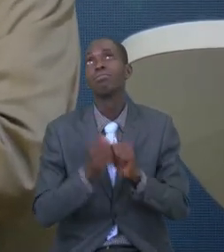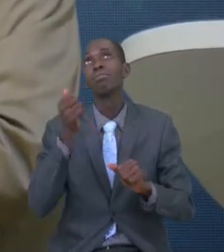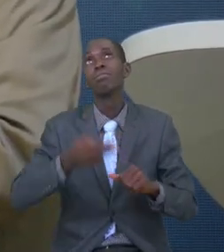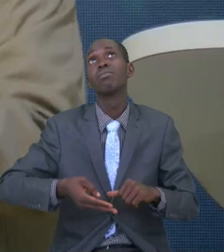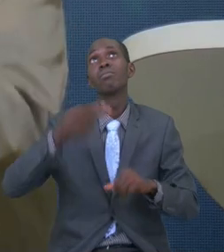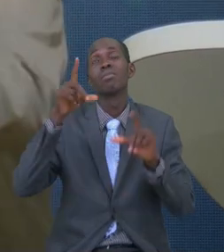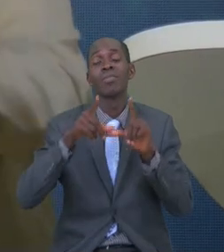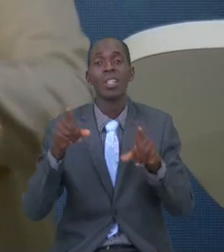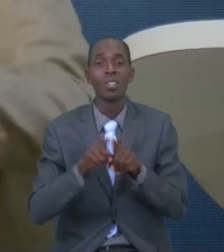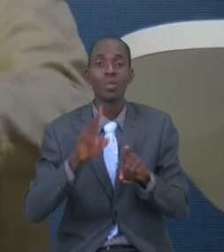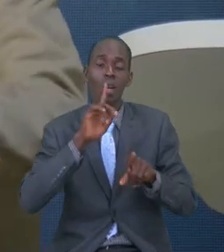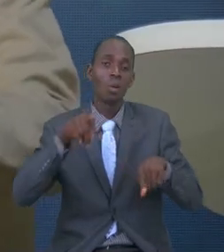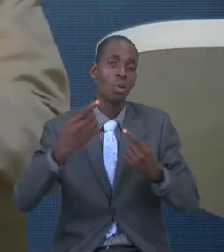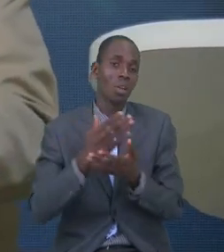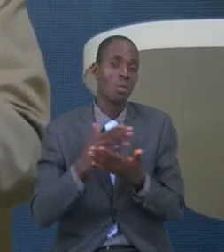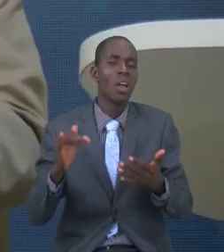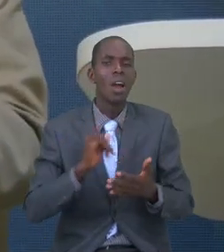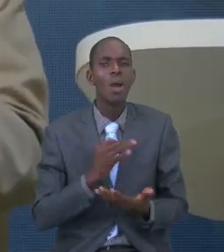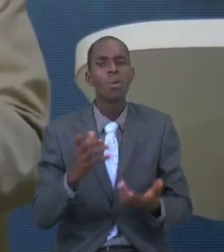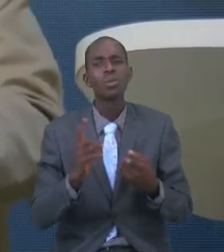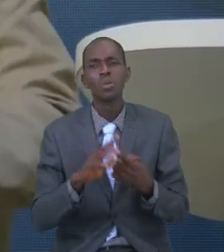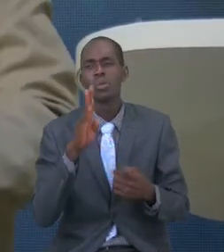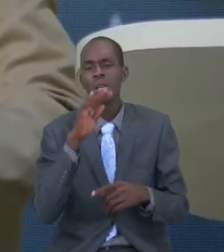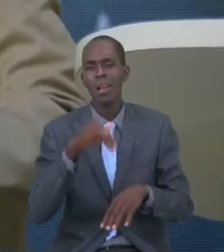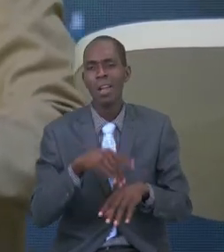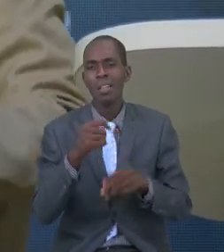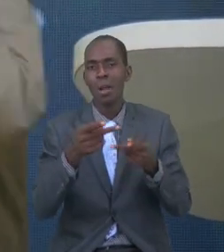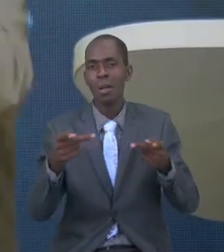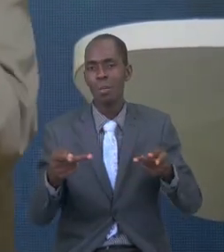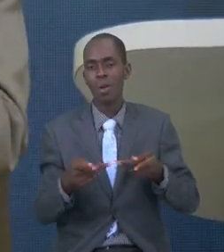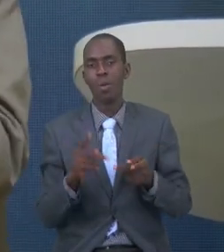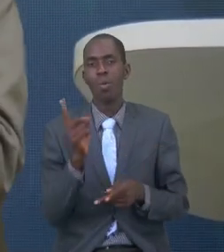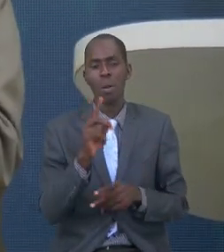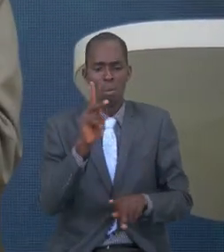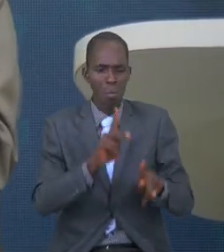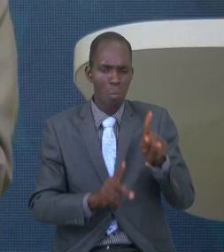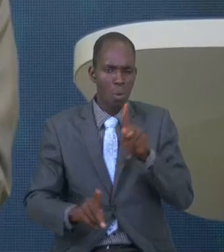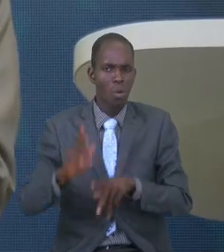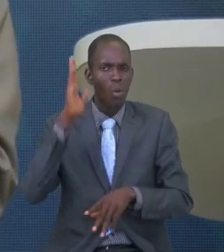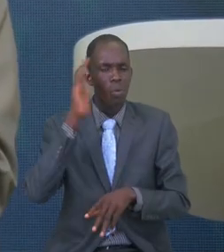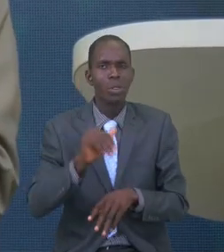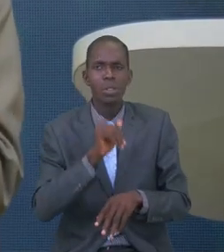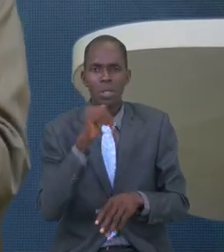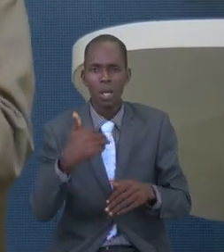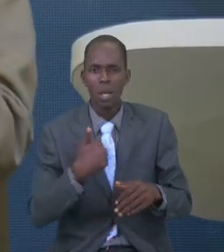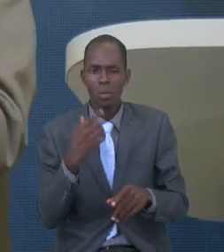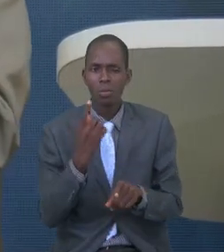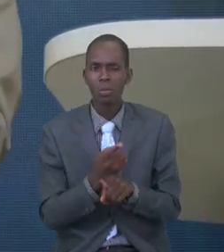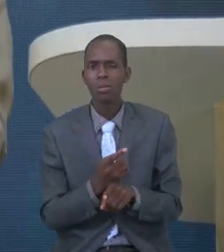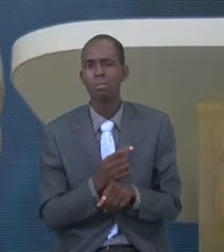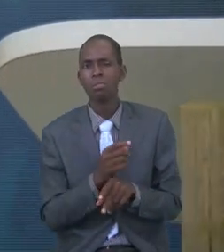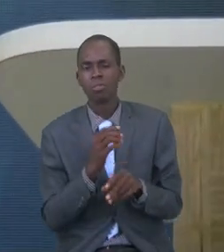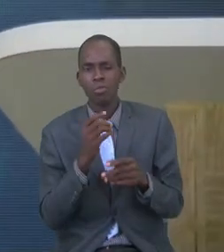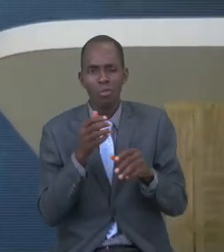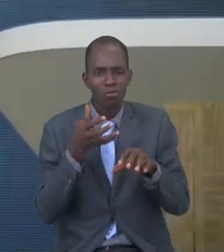are going away. I want to be at a place where people will not have to squeeze their eyes before they